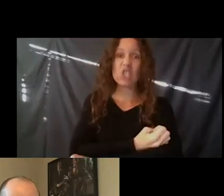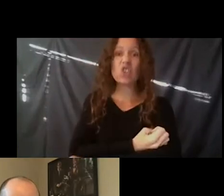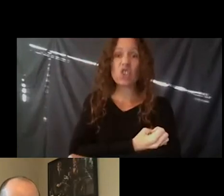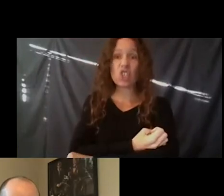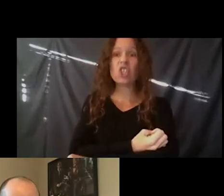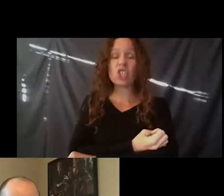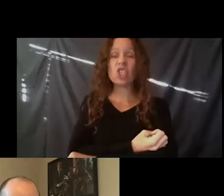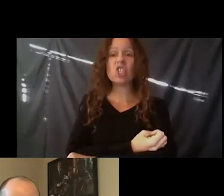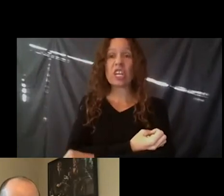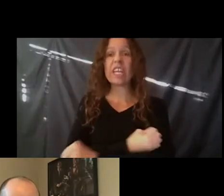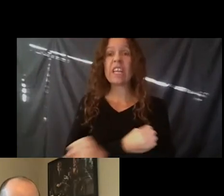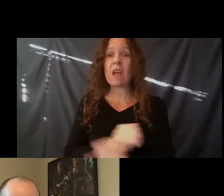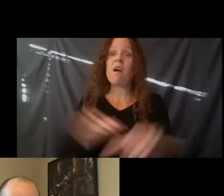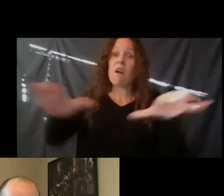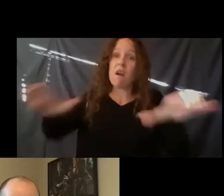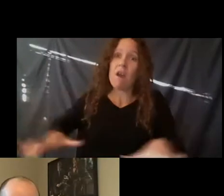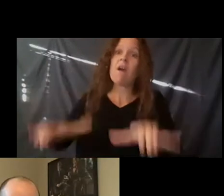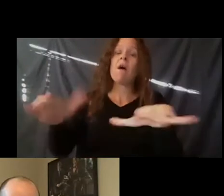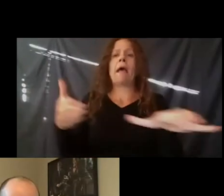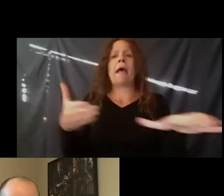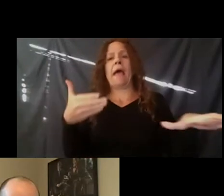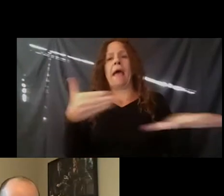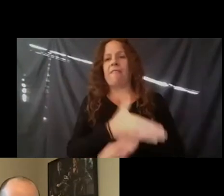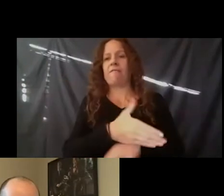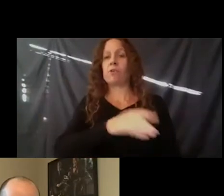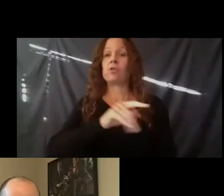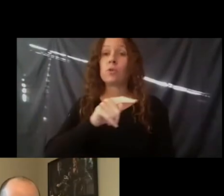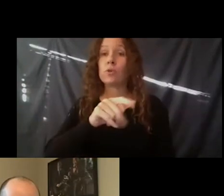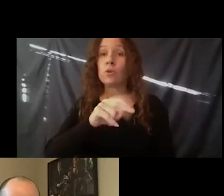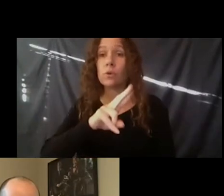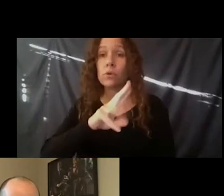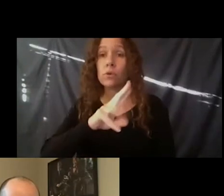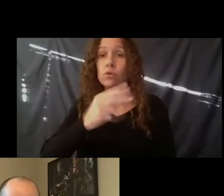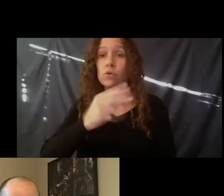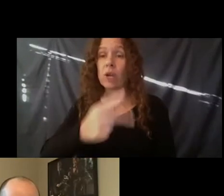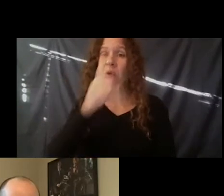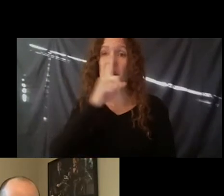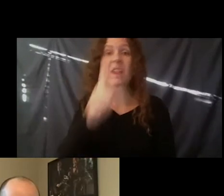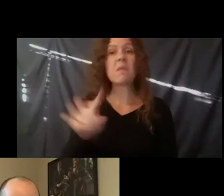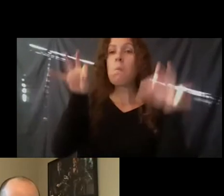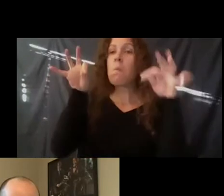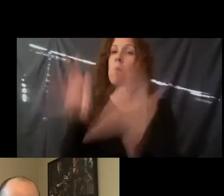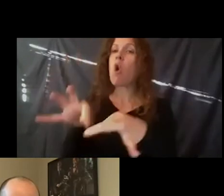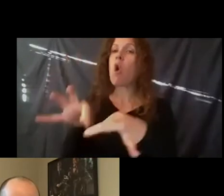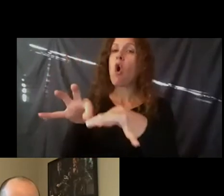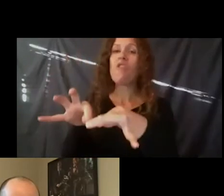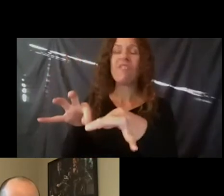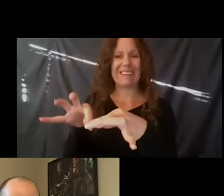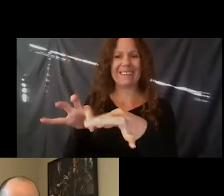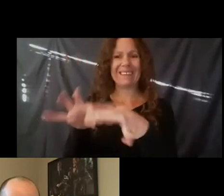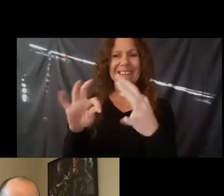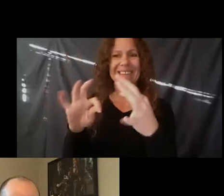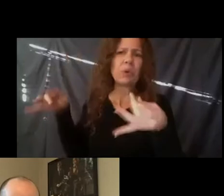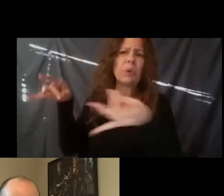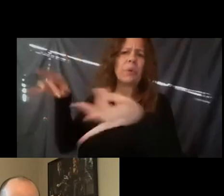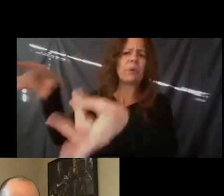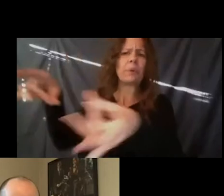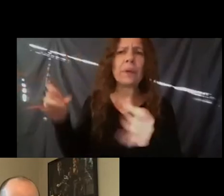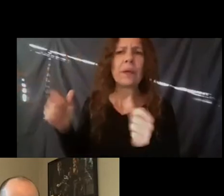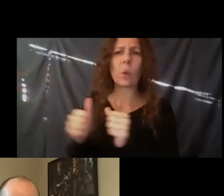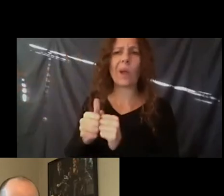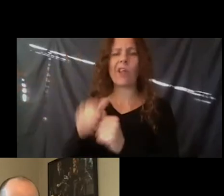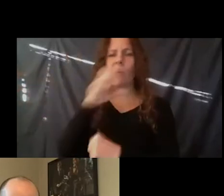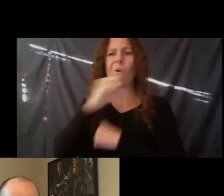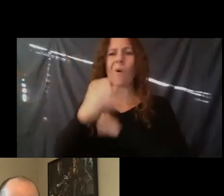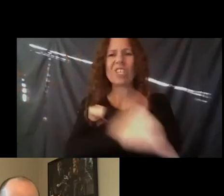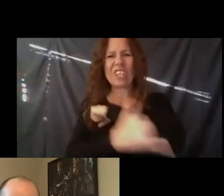Trump I think it was a perfect storm for Orange County, for Orange County and what Republicans were